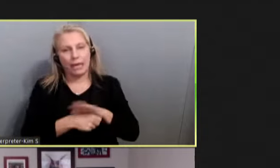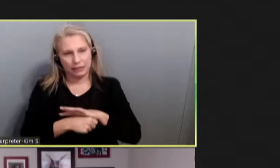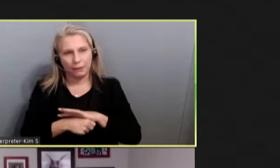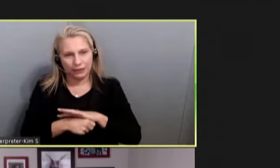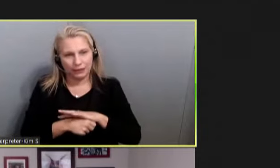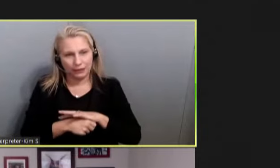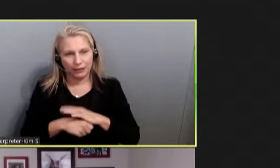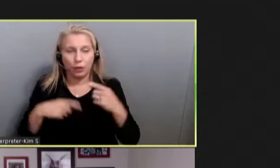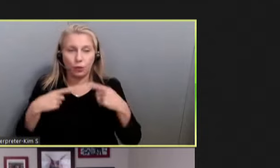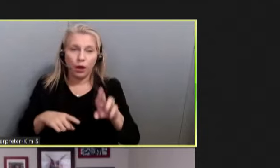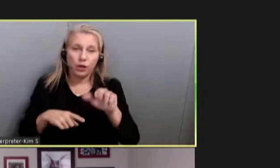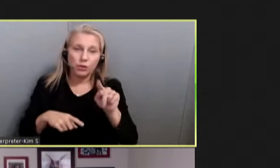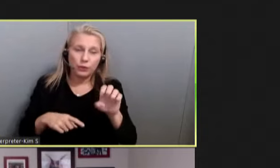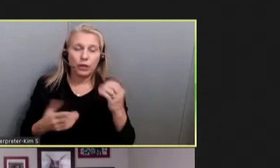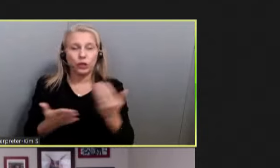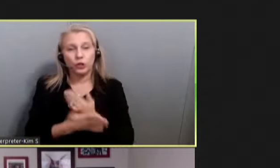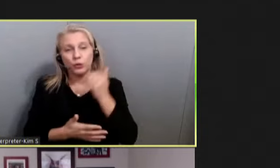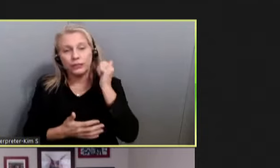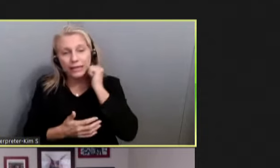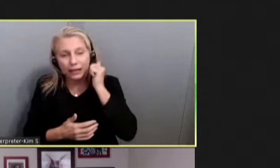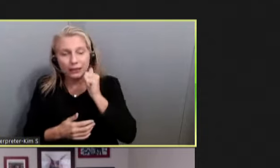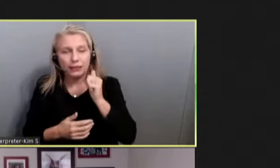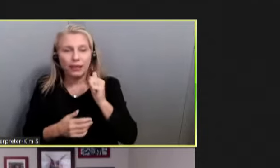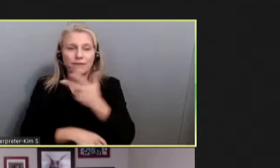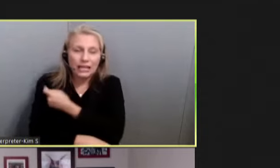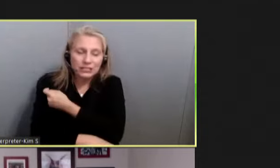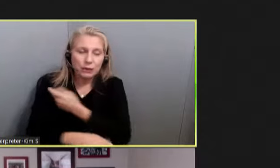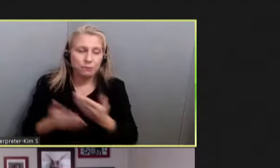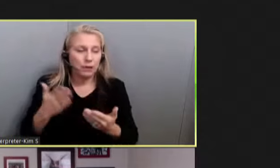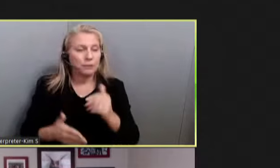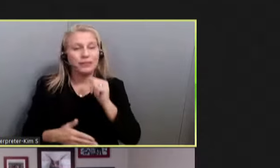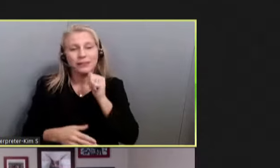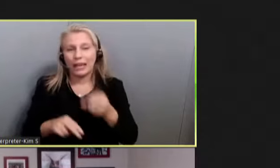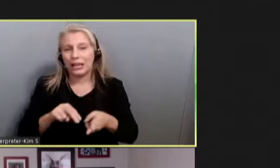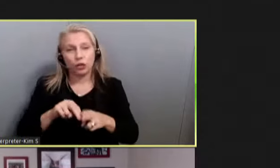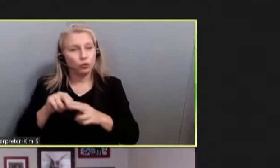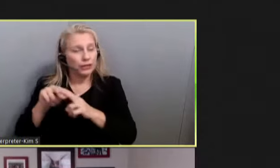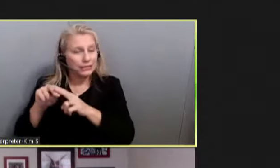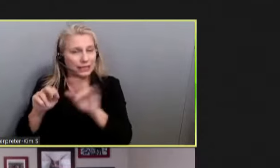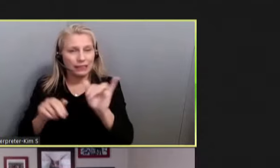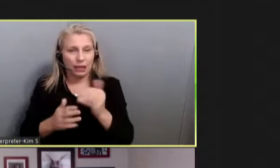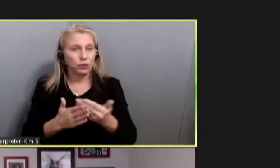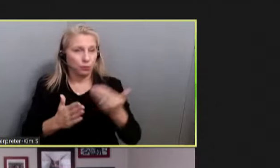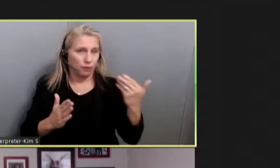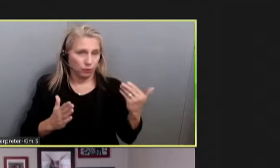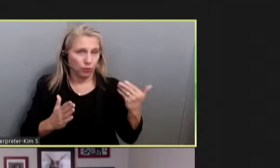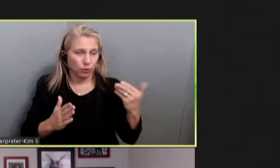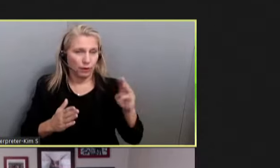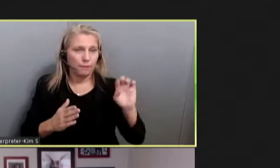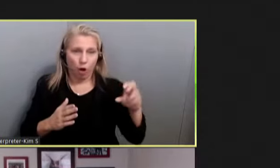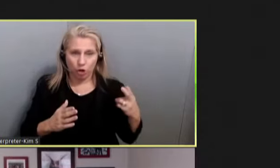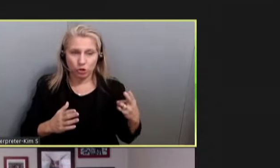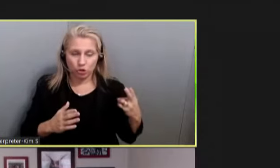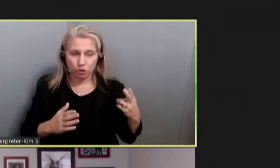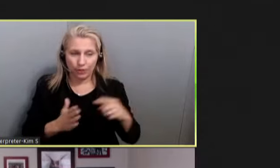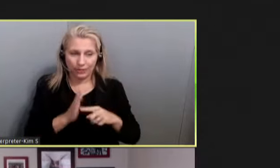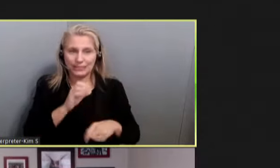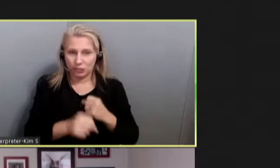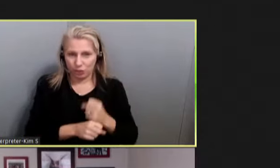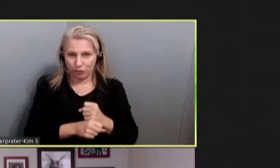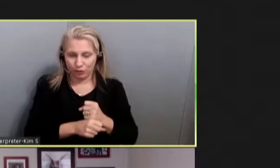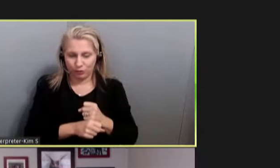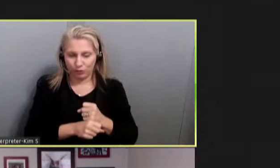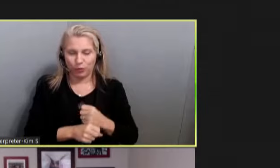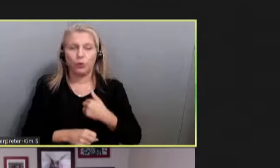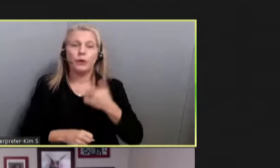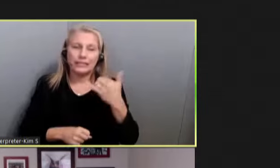the rates of new daily vaccinations may not be increasing the way they were in March of this year, we